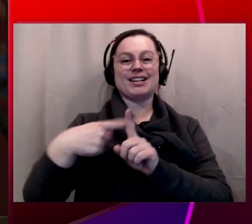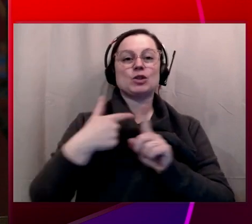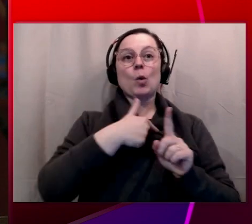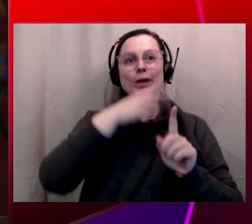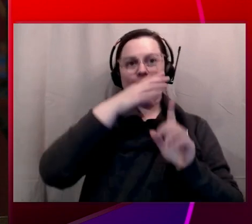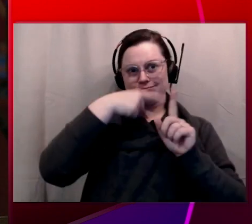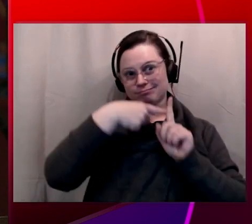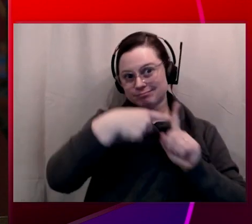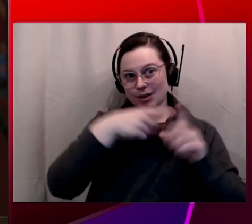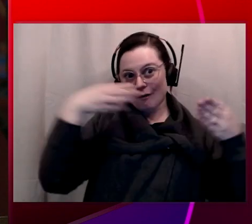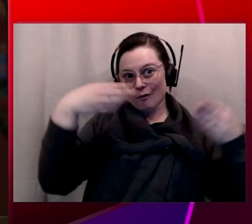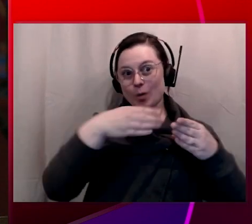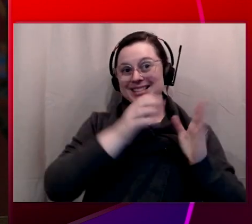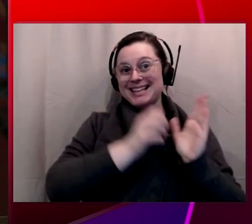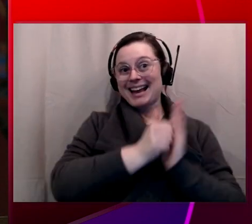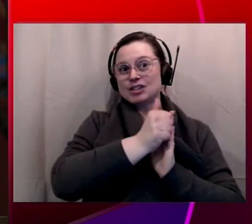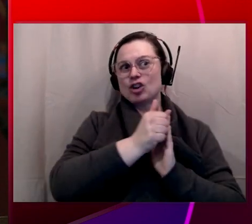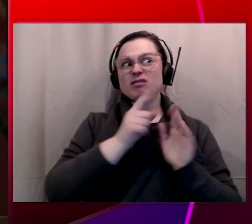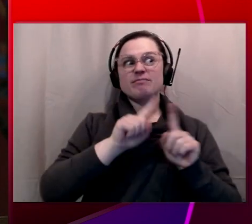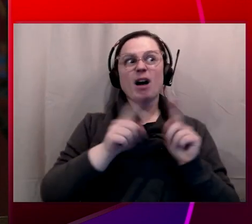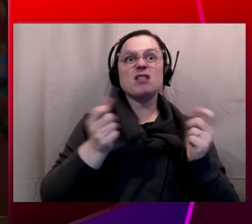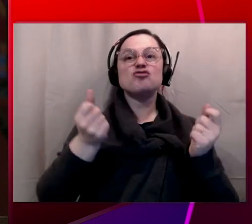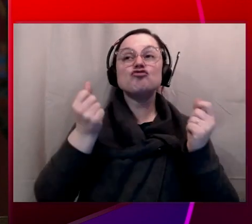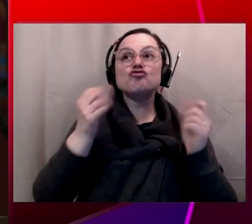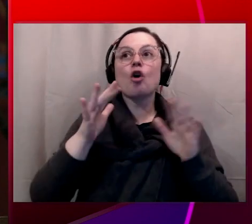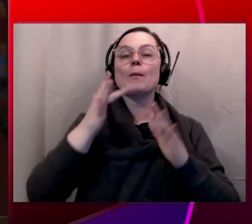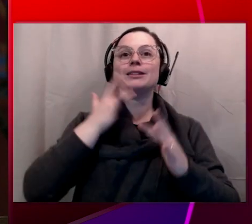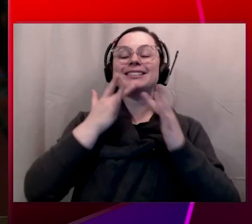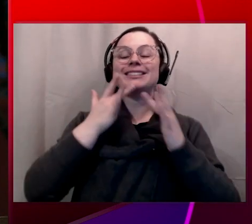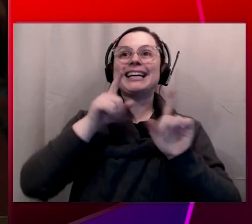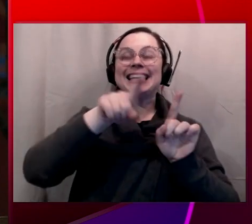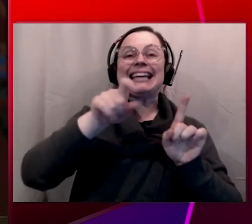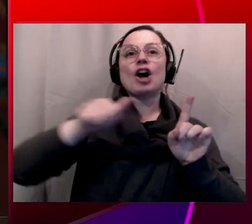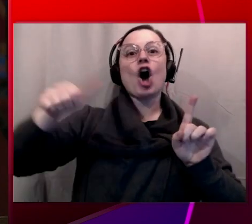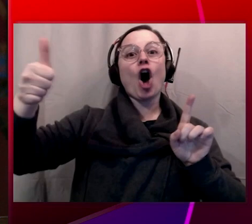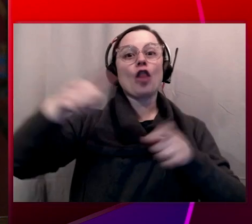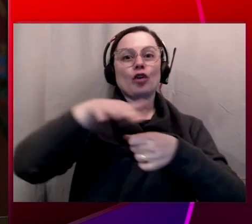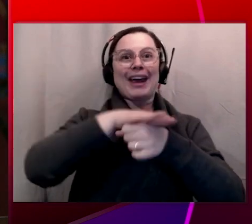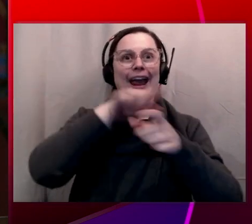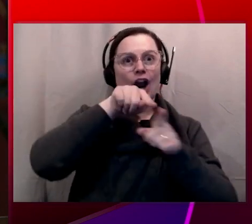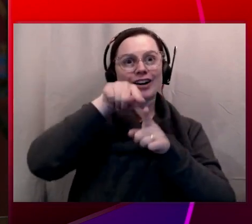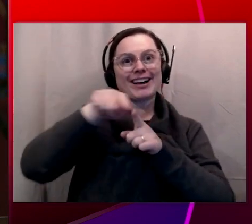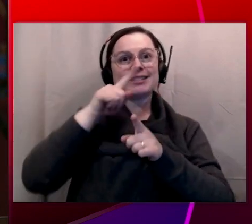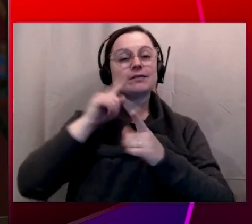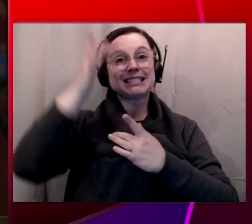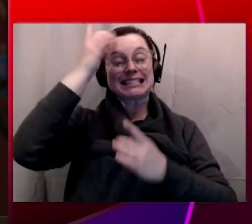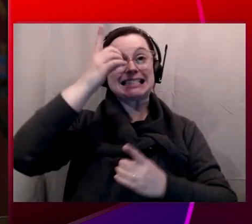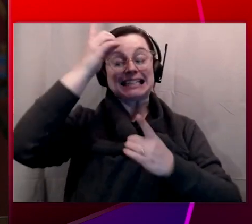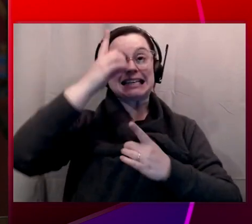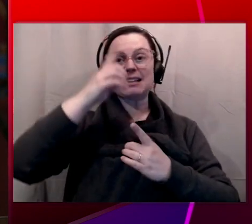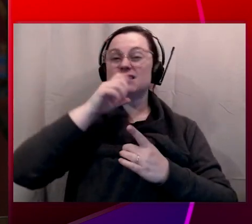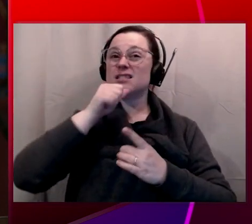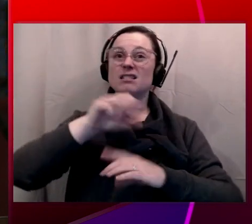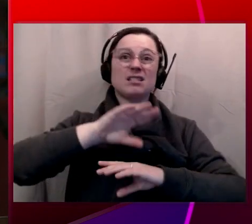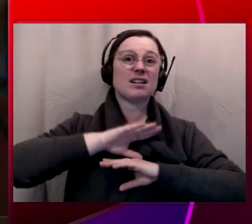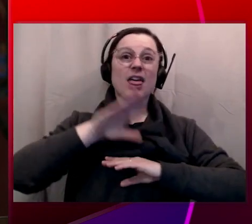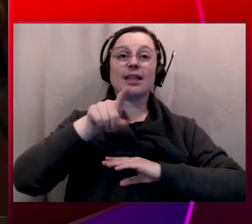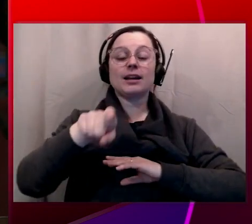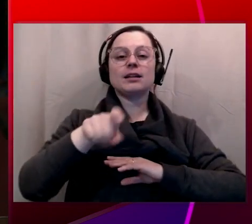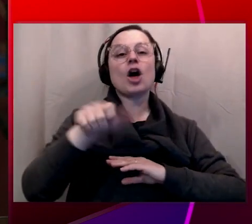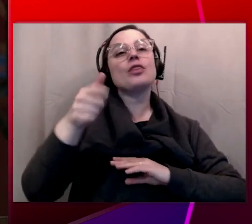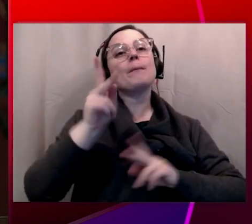there are there's a lot of unmet need out there in other disease areas, and so other people can use Virtual Flow